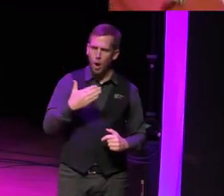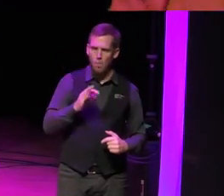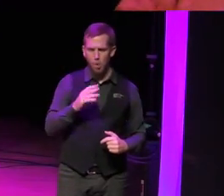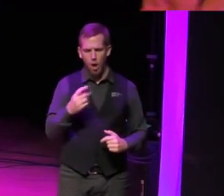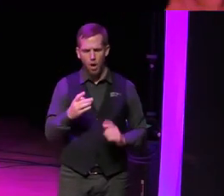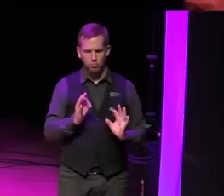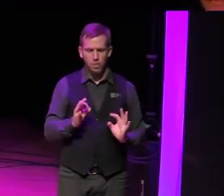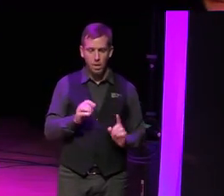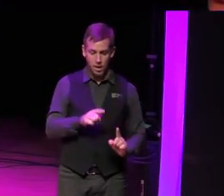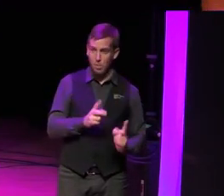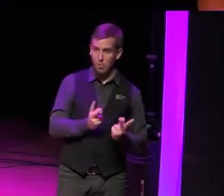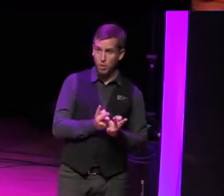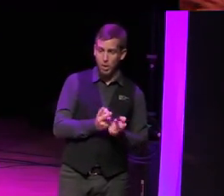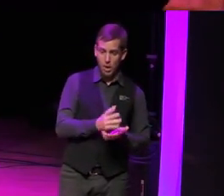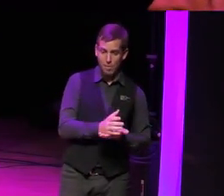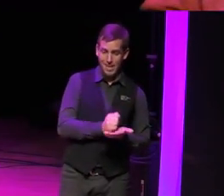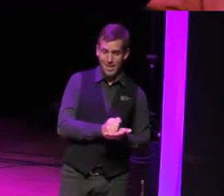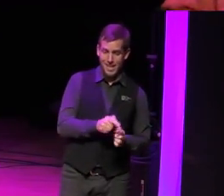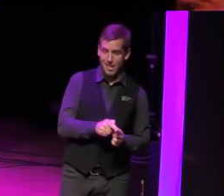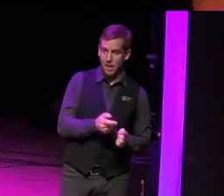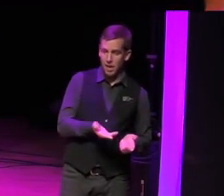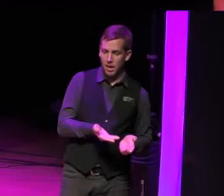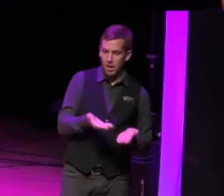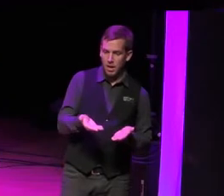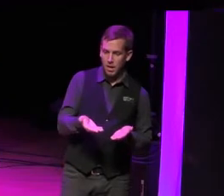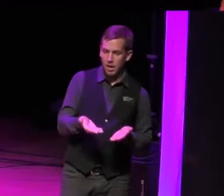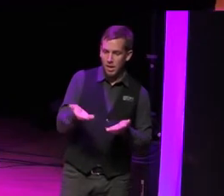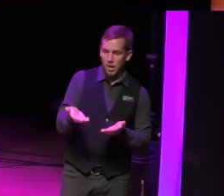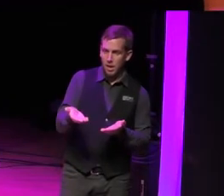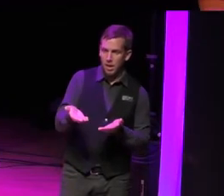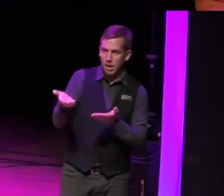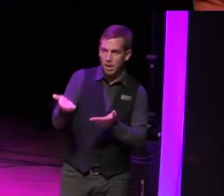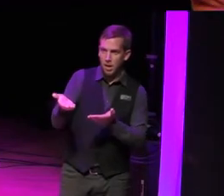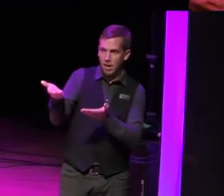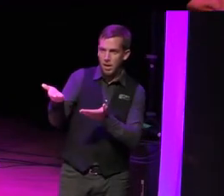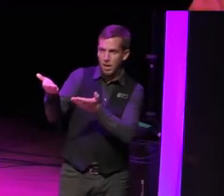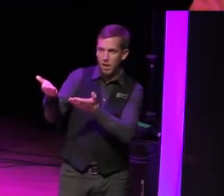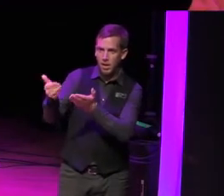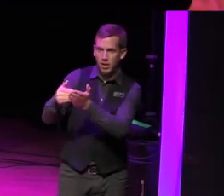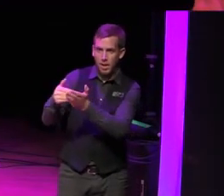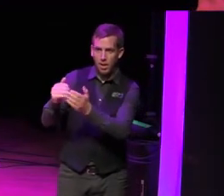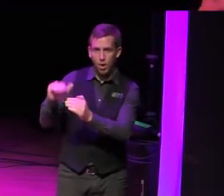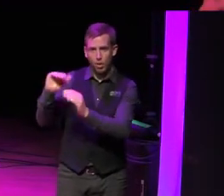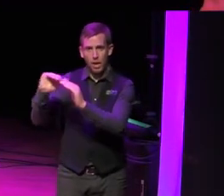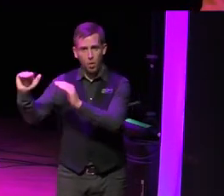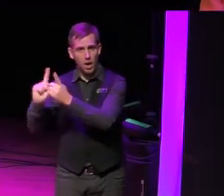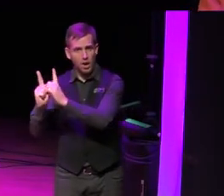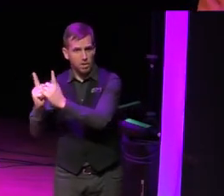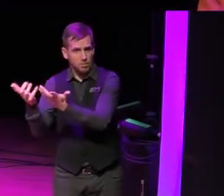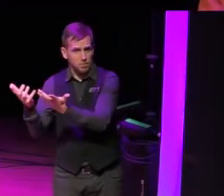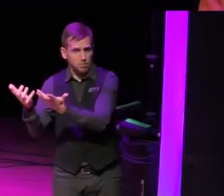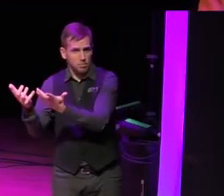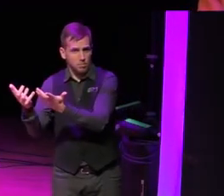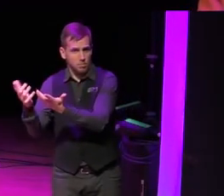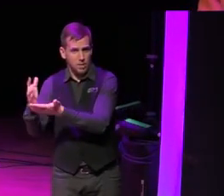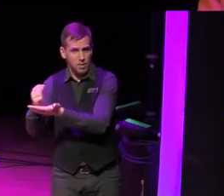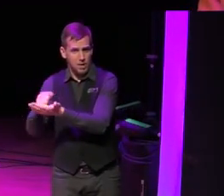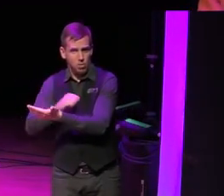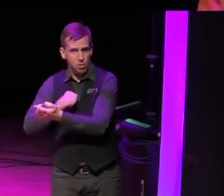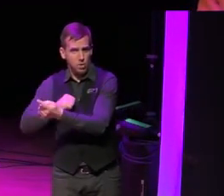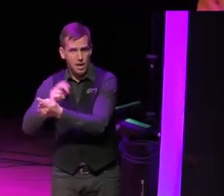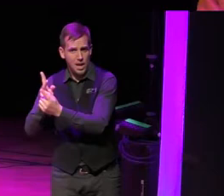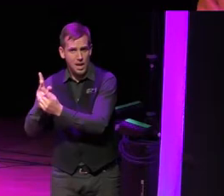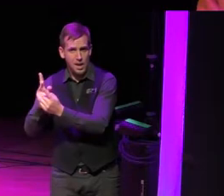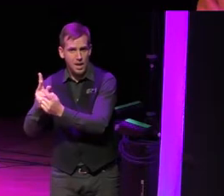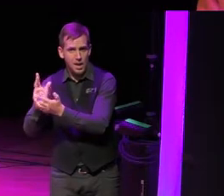will elevate the person to the next level, to the regional branch and to the Congress, and maybe to be part of the party board or even become the party